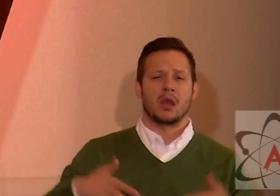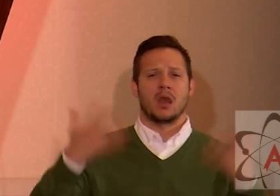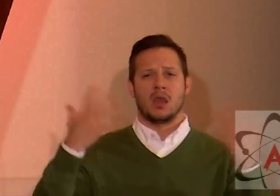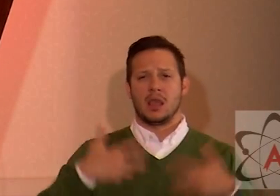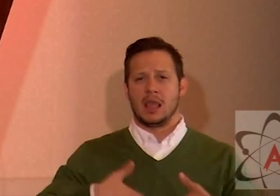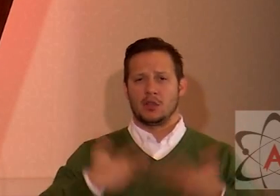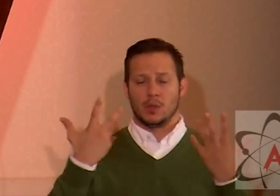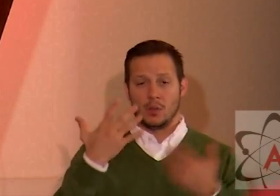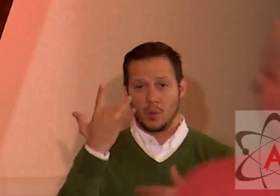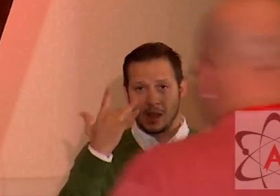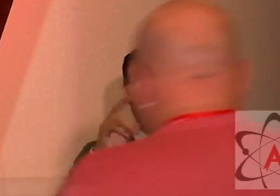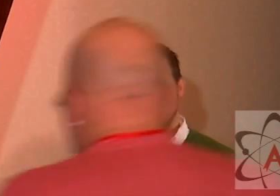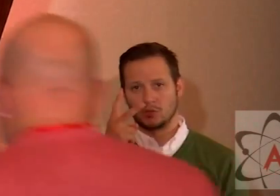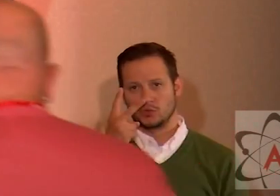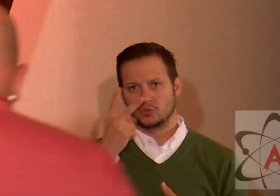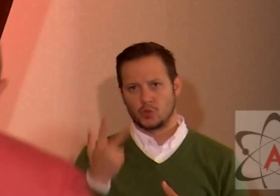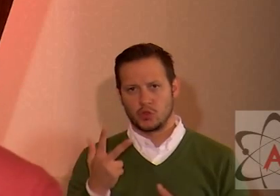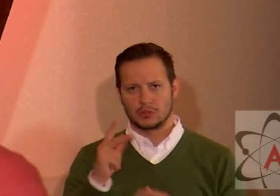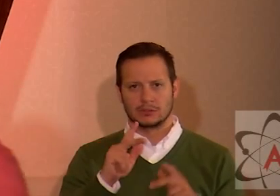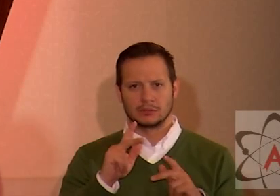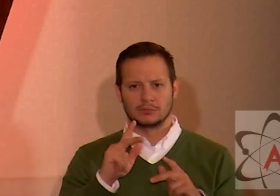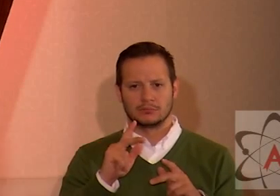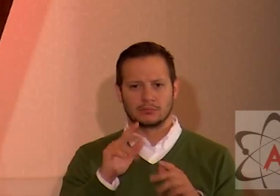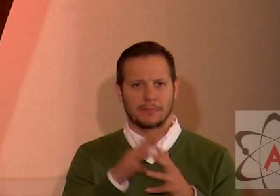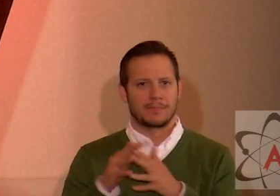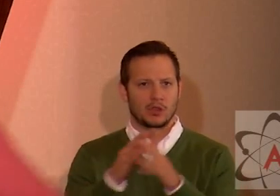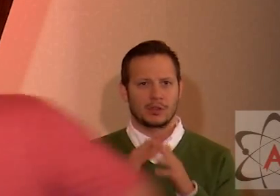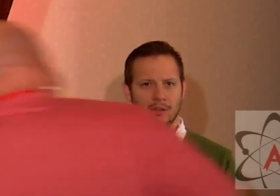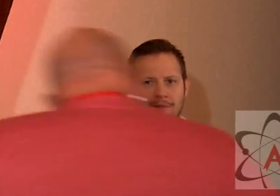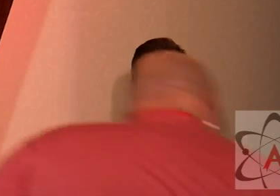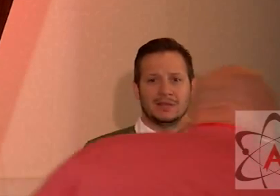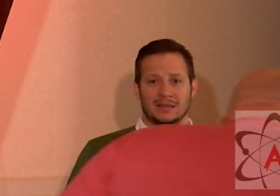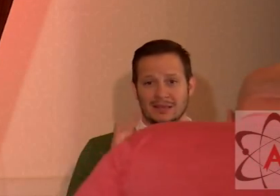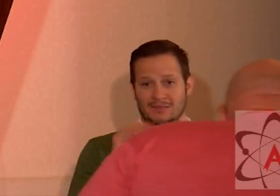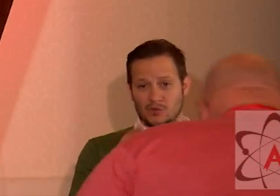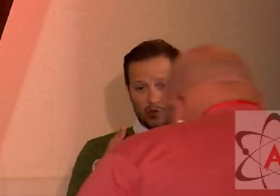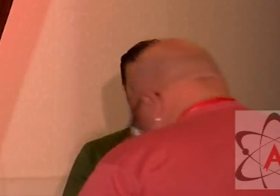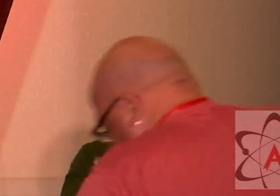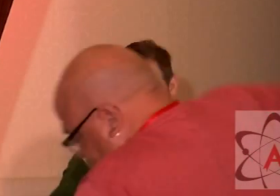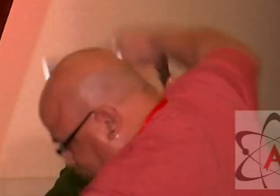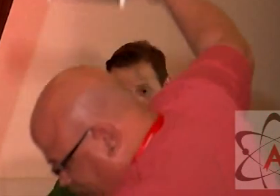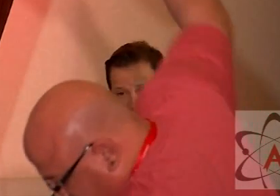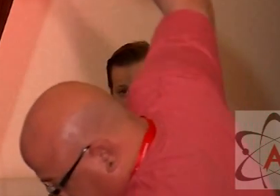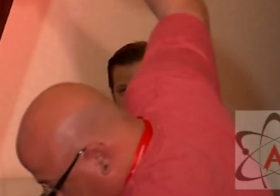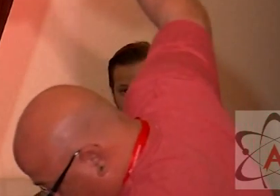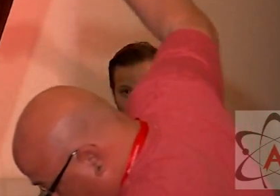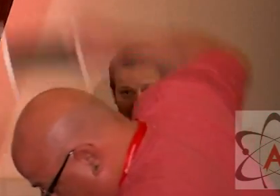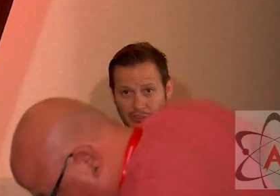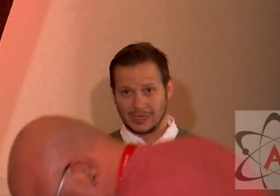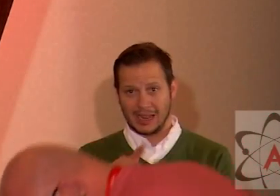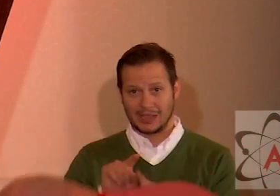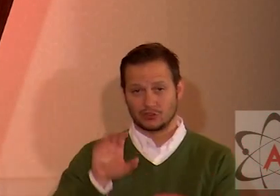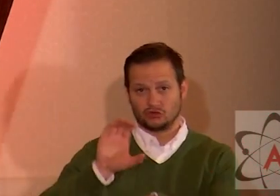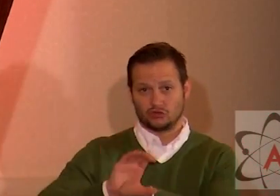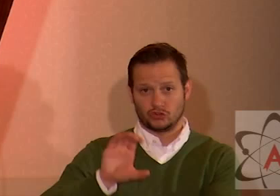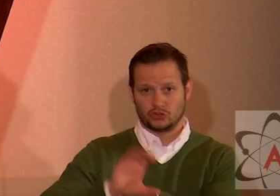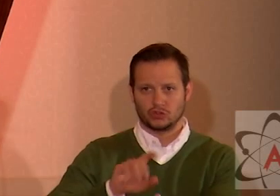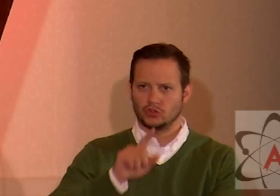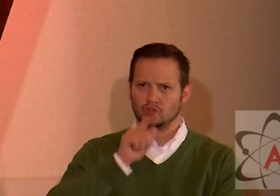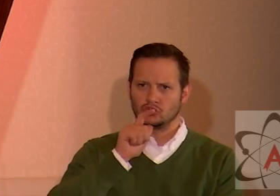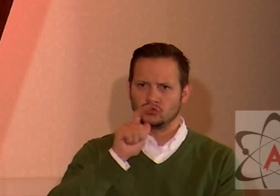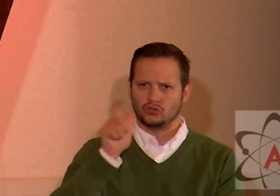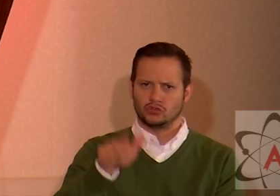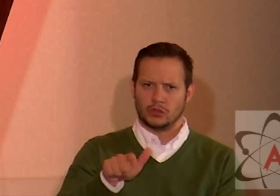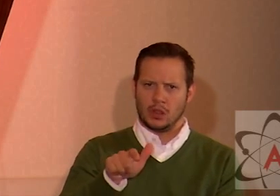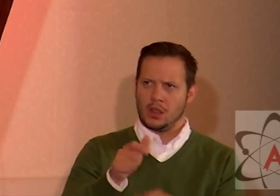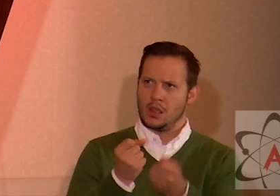because two-thirds of Americans already in polls believe that if you have a tax exemption as a church, you shouldn't be allowed to